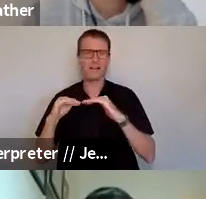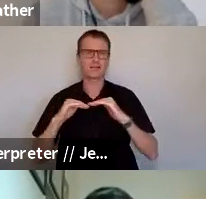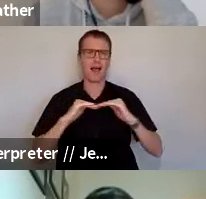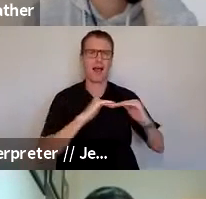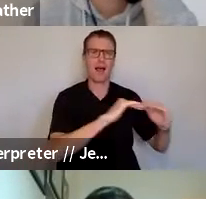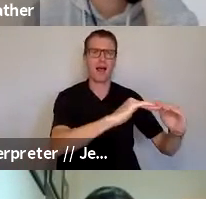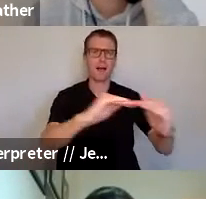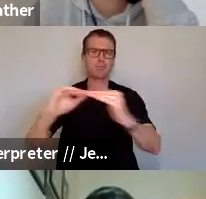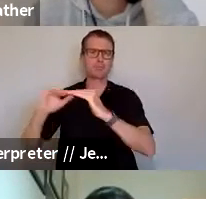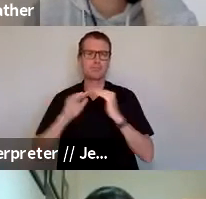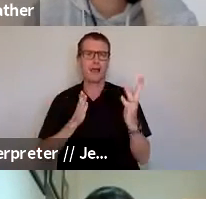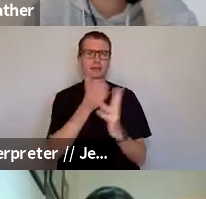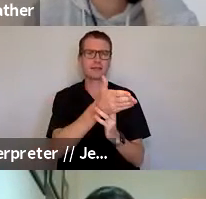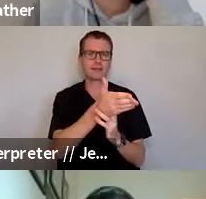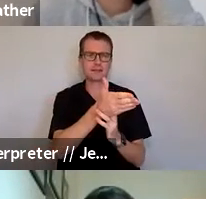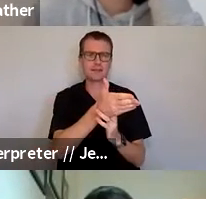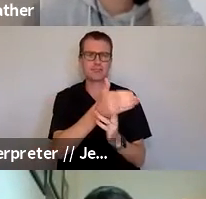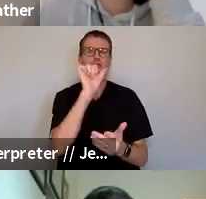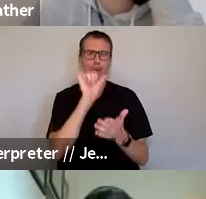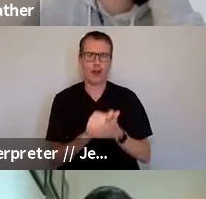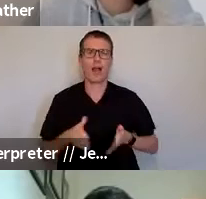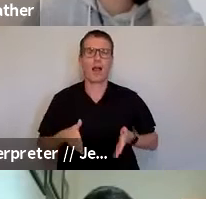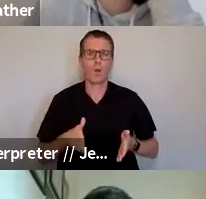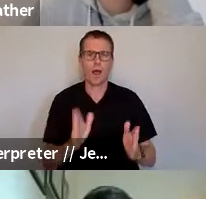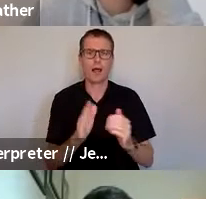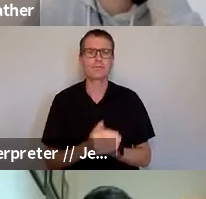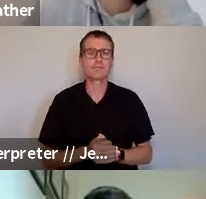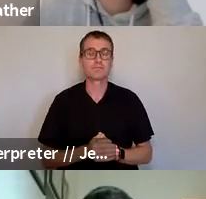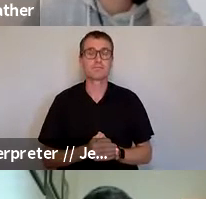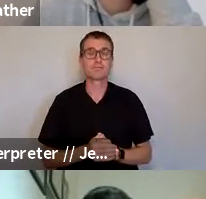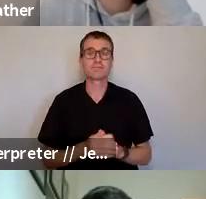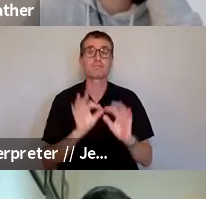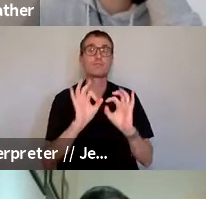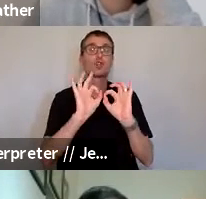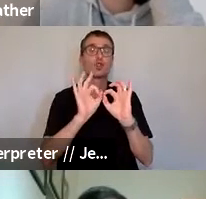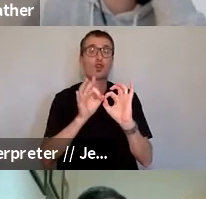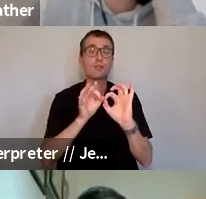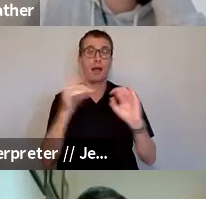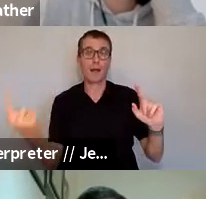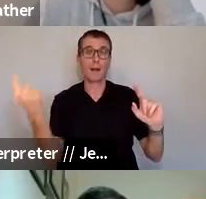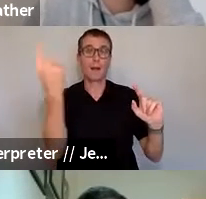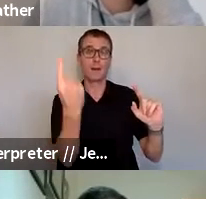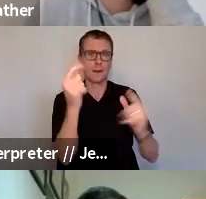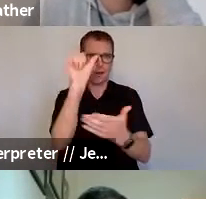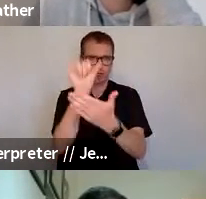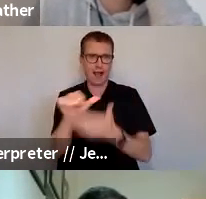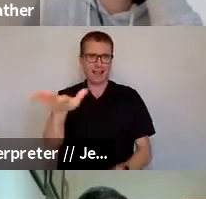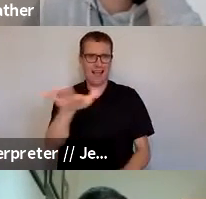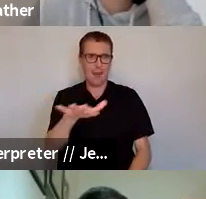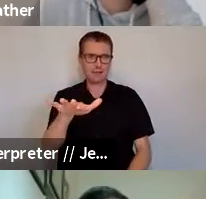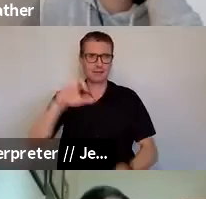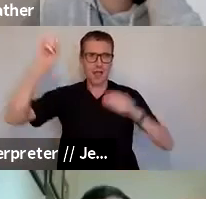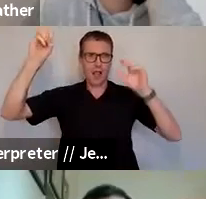They had access the way it should be. You know, the interpreters were in the optimum positions, the lighting was